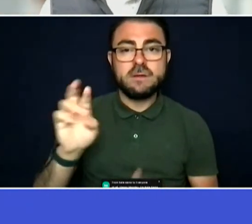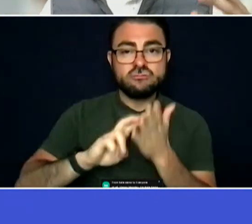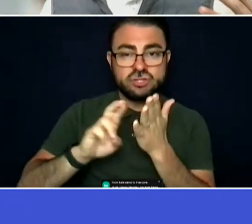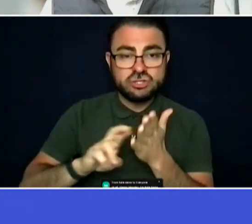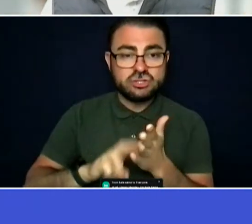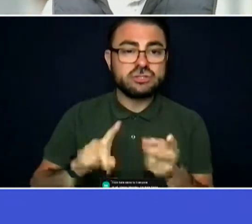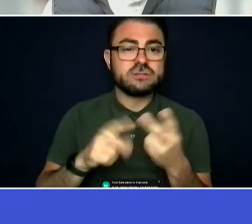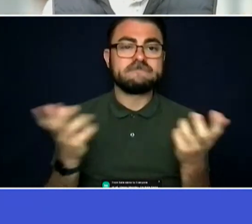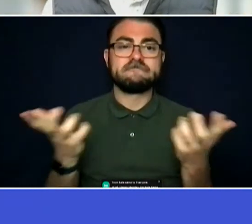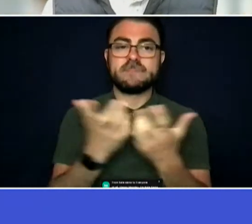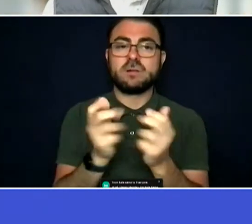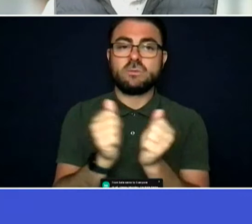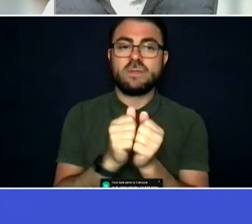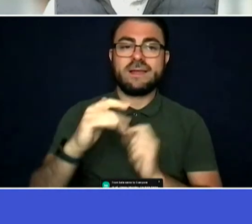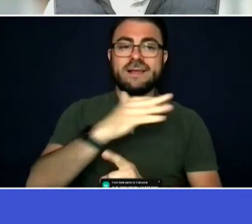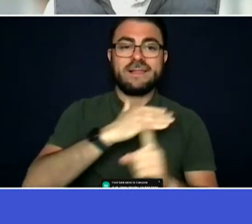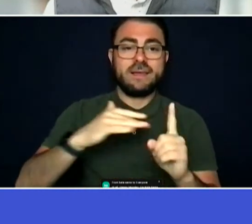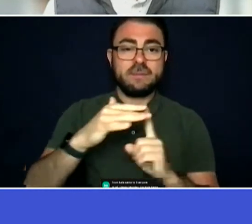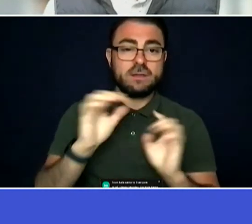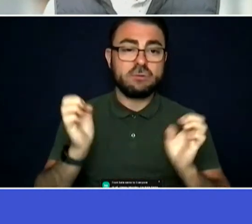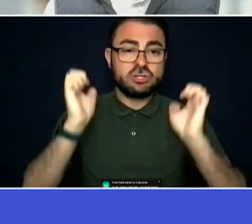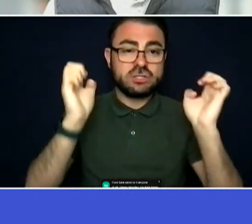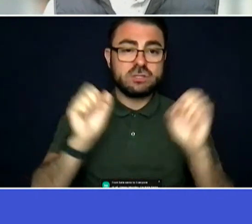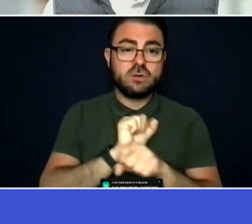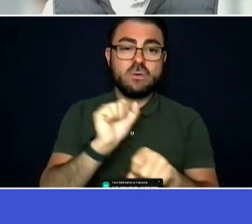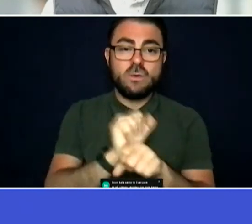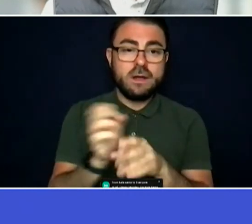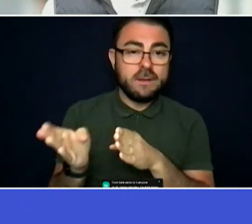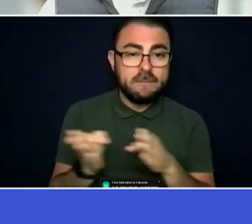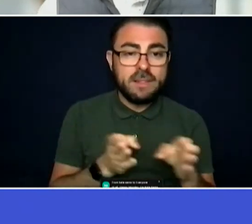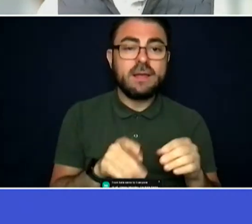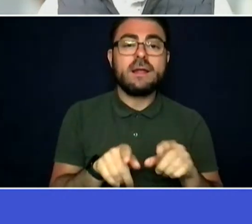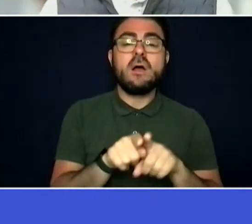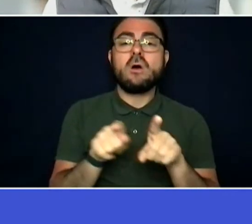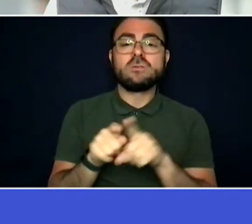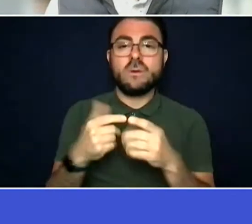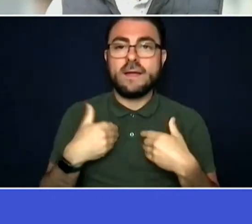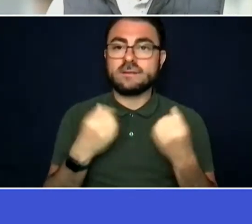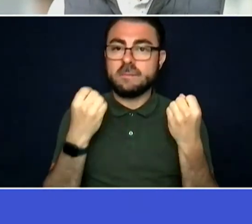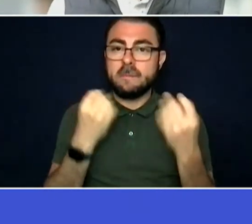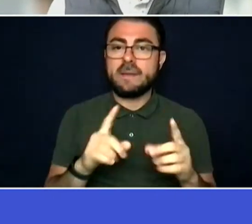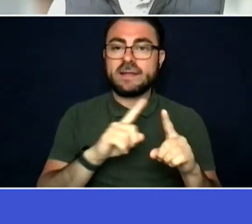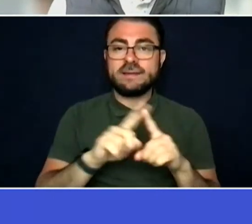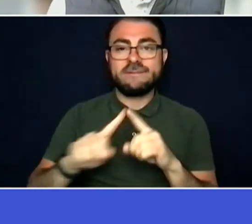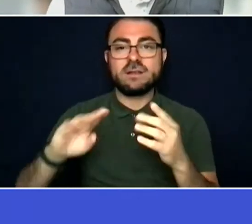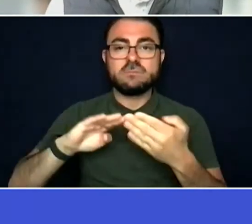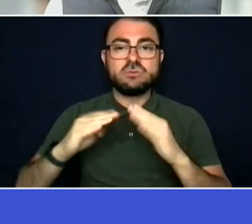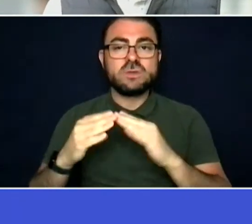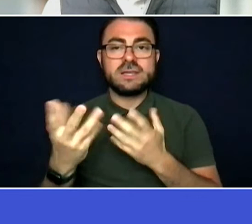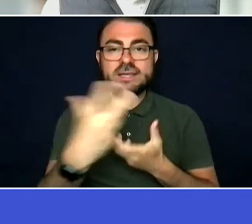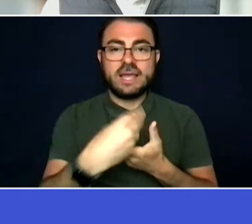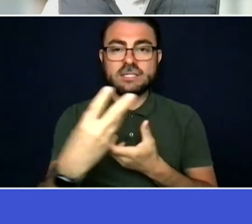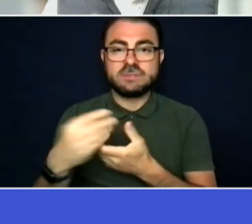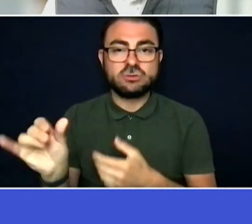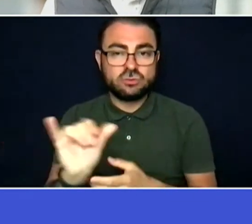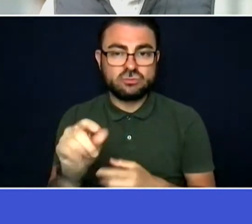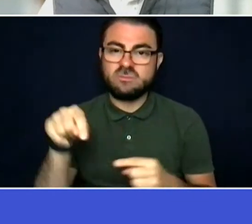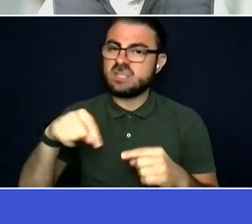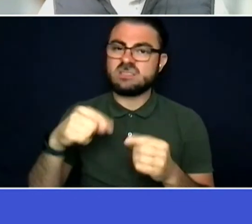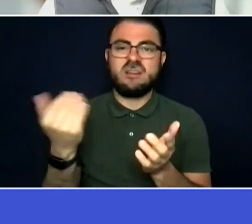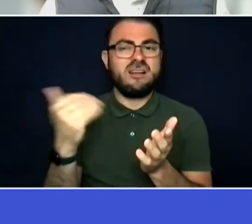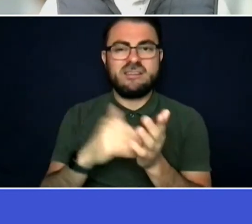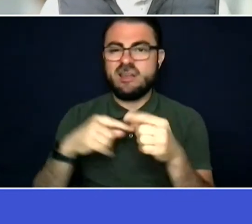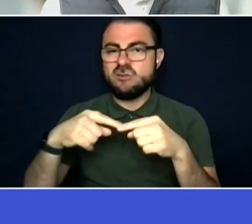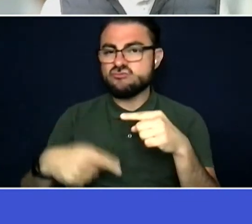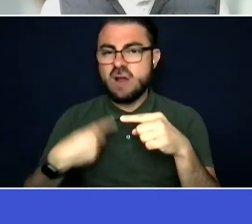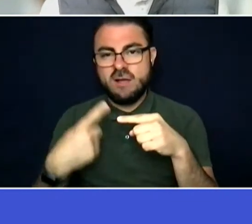plan, and it has involved numerous rounds of community engagement and community input, of which this is just another round. And then within the plan,